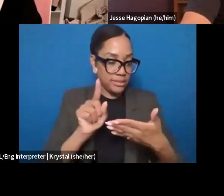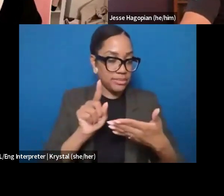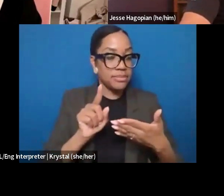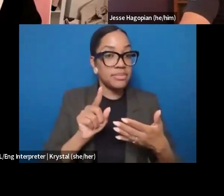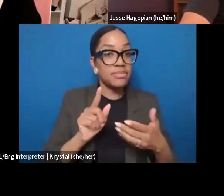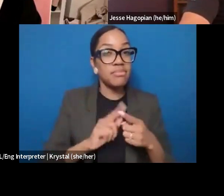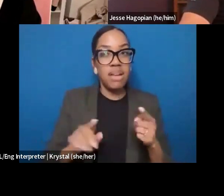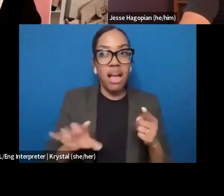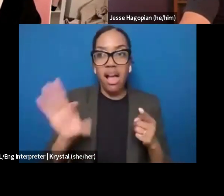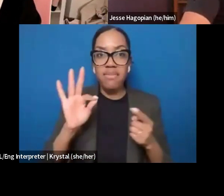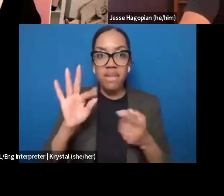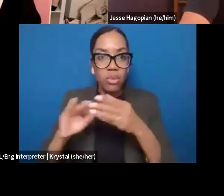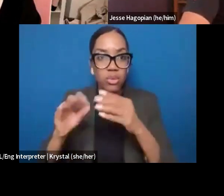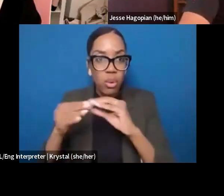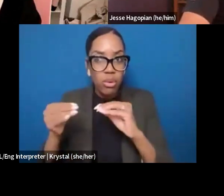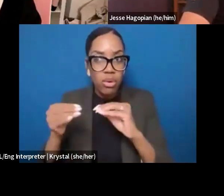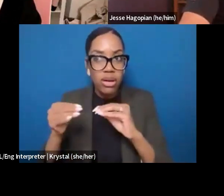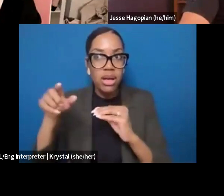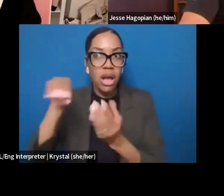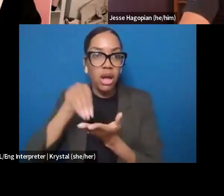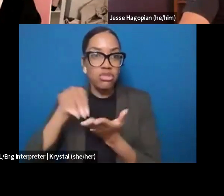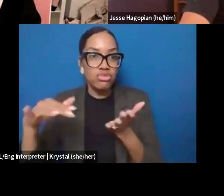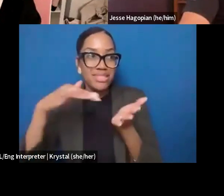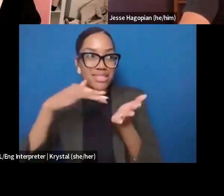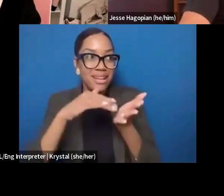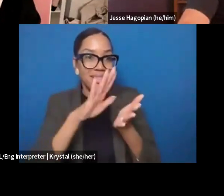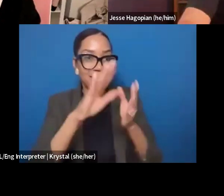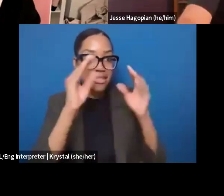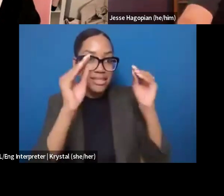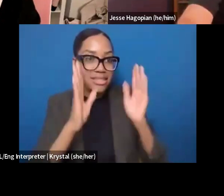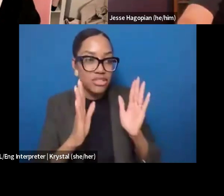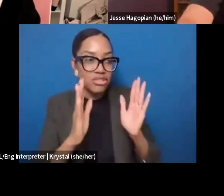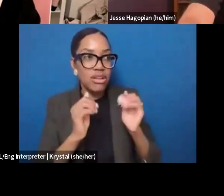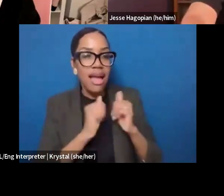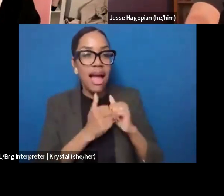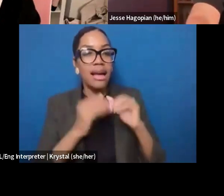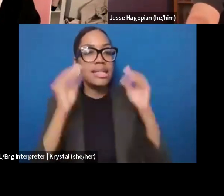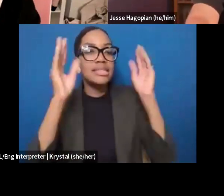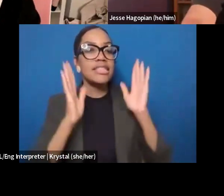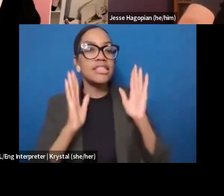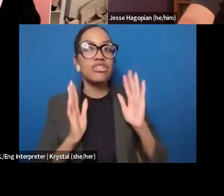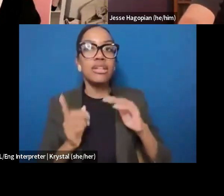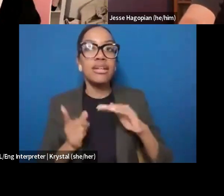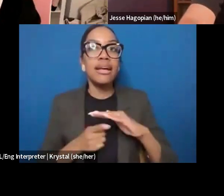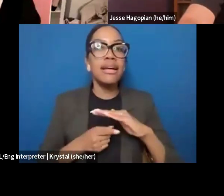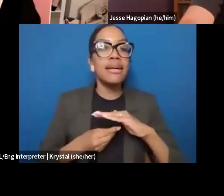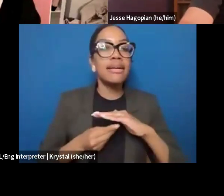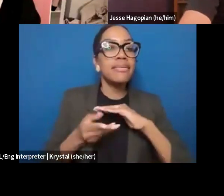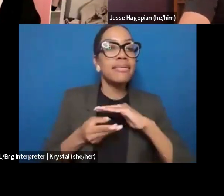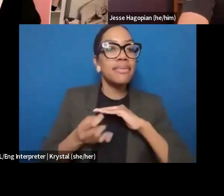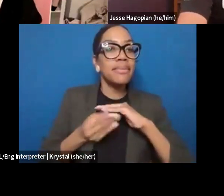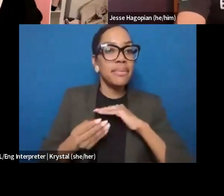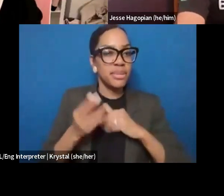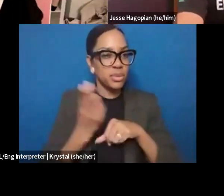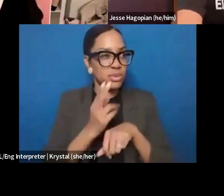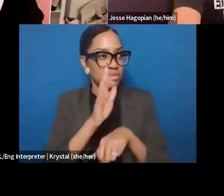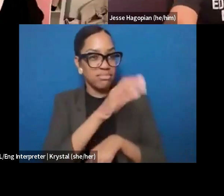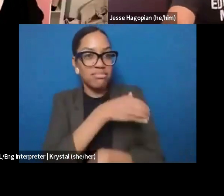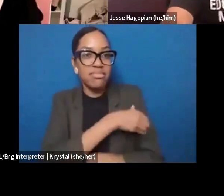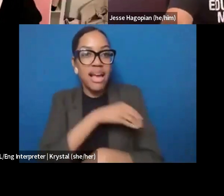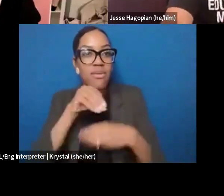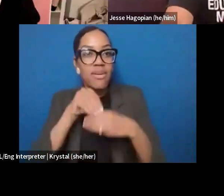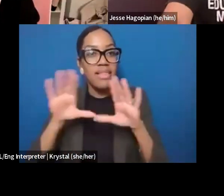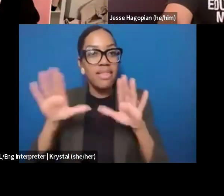essentially studying his teacher navigate power in the space of the classroom, I was like, oh, this kind of